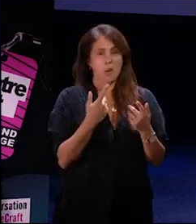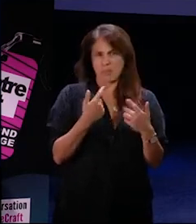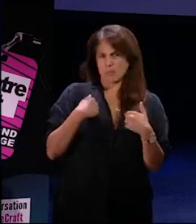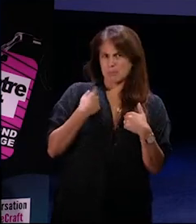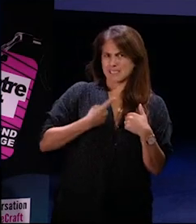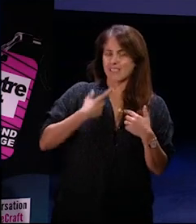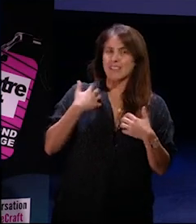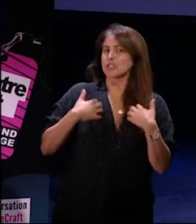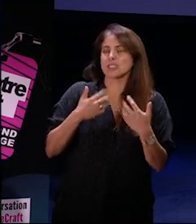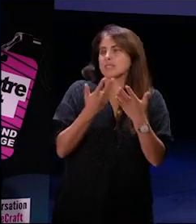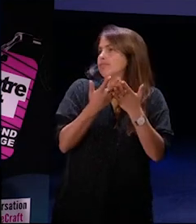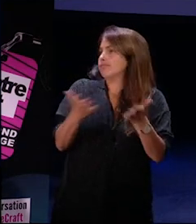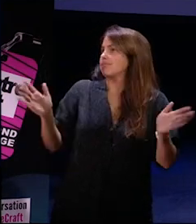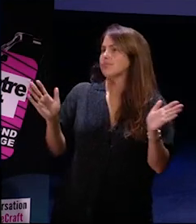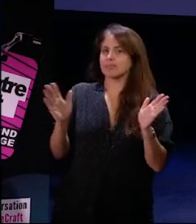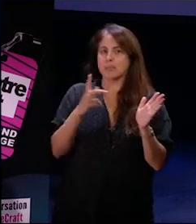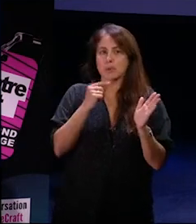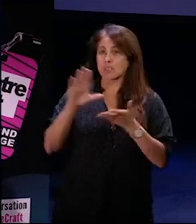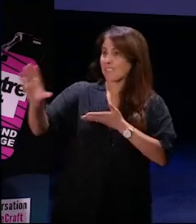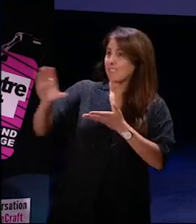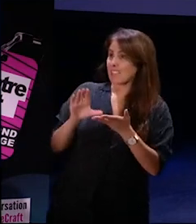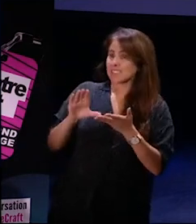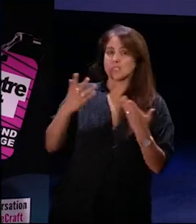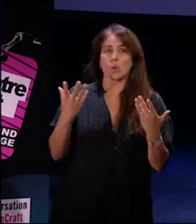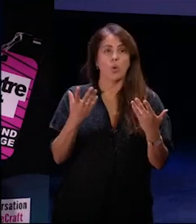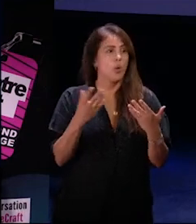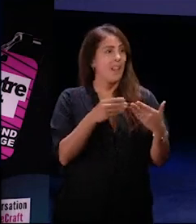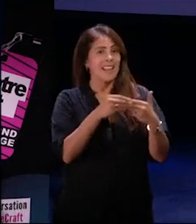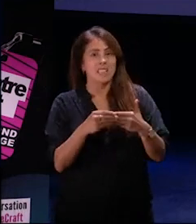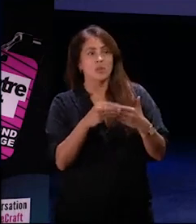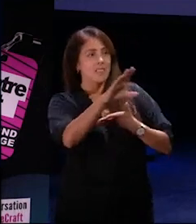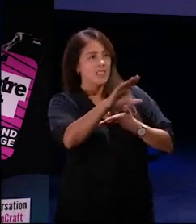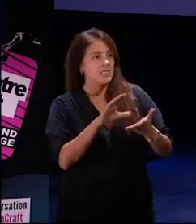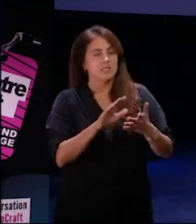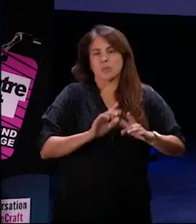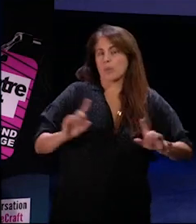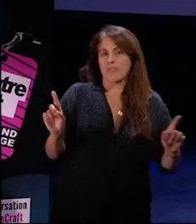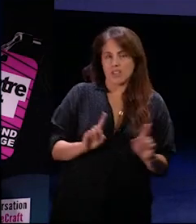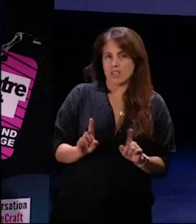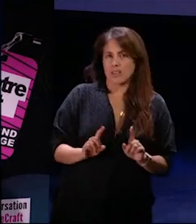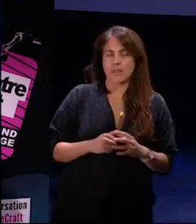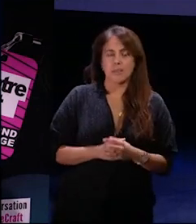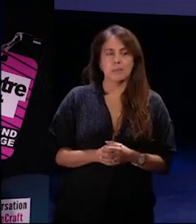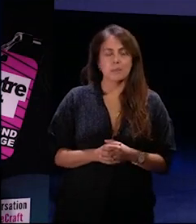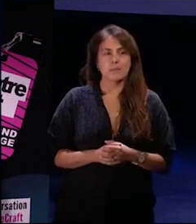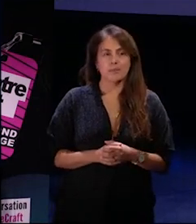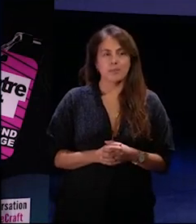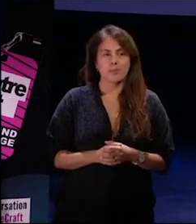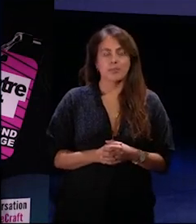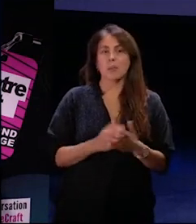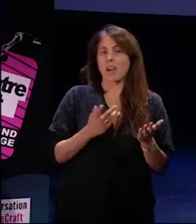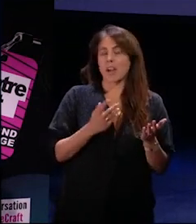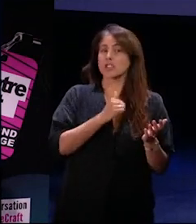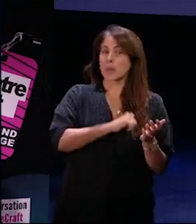everyone because they could potentially invest in a show or lead you to an investor or whatever else, because it